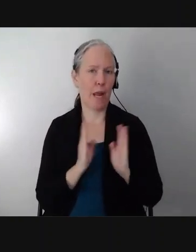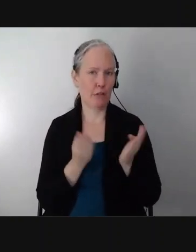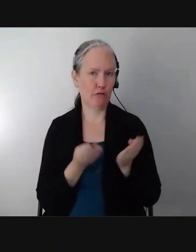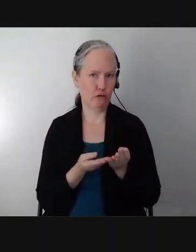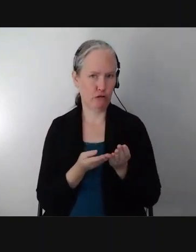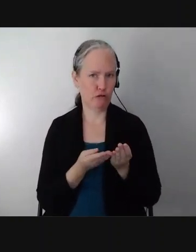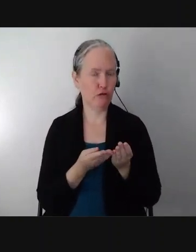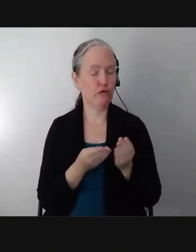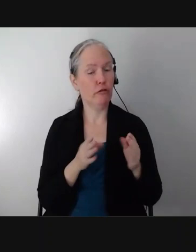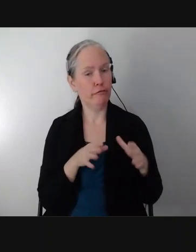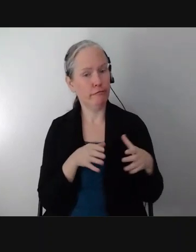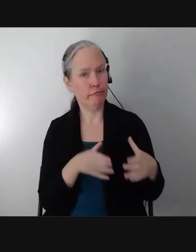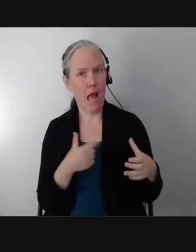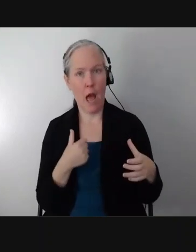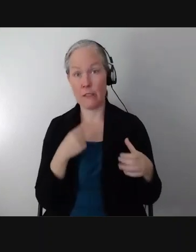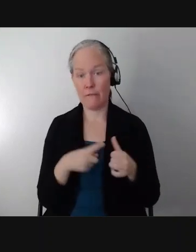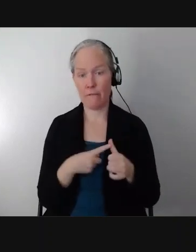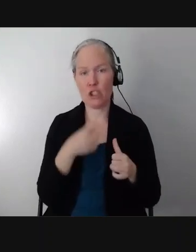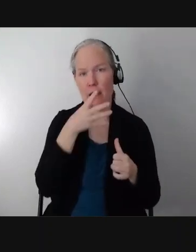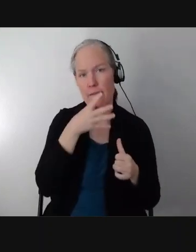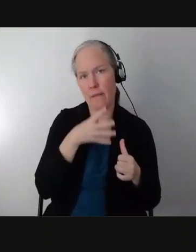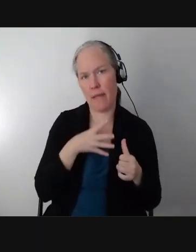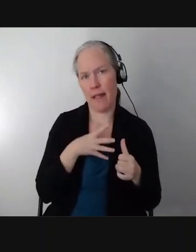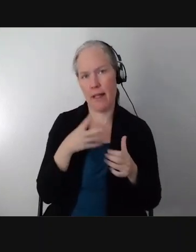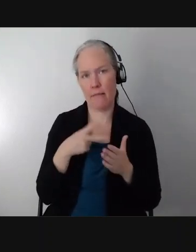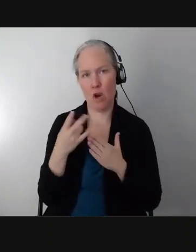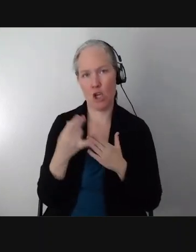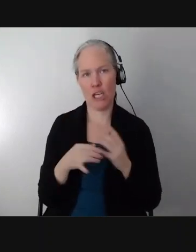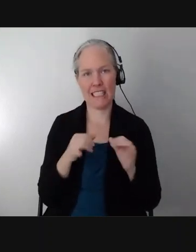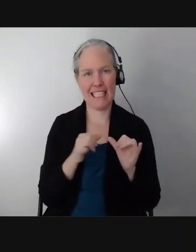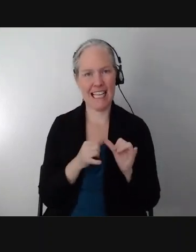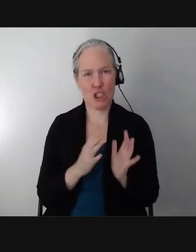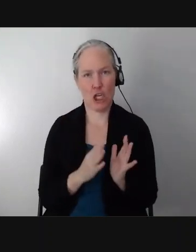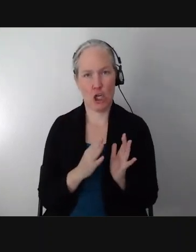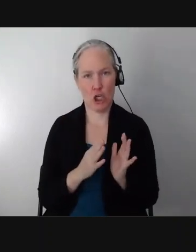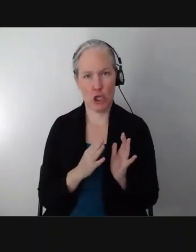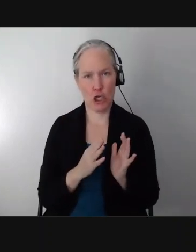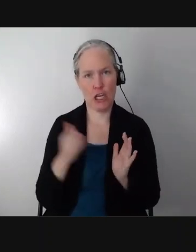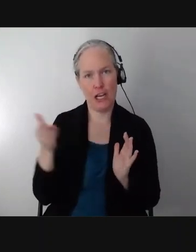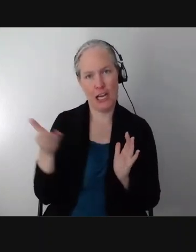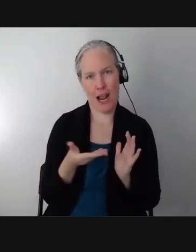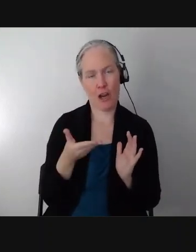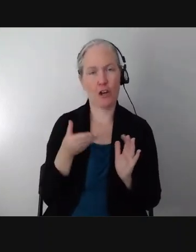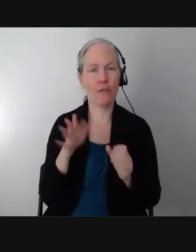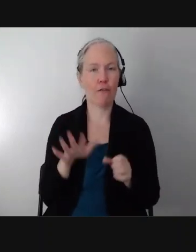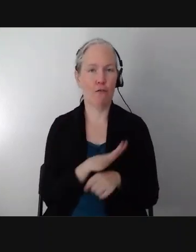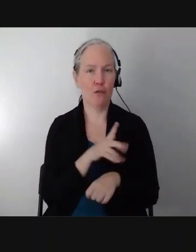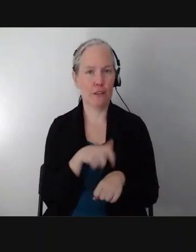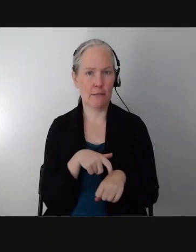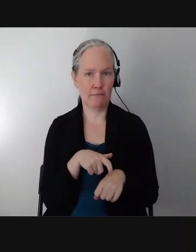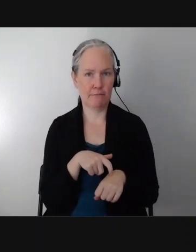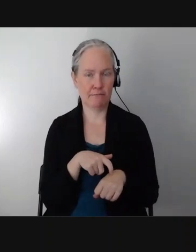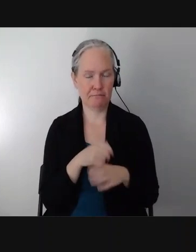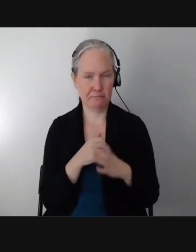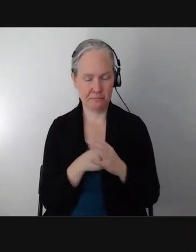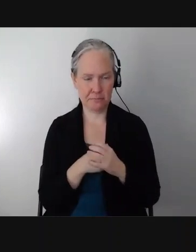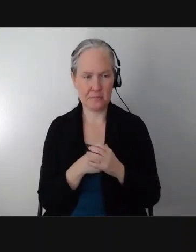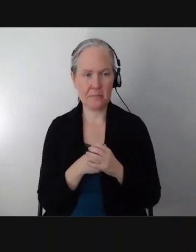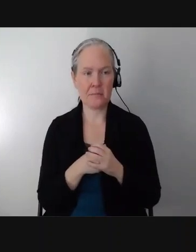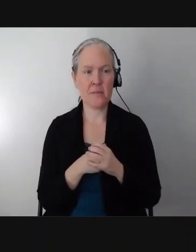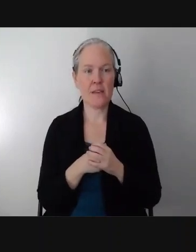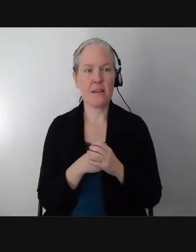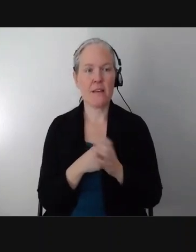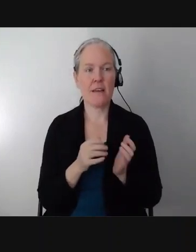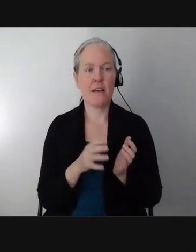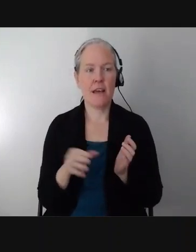the first female project engineer, and that hired on as a full-time assignment.